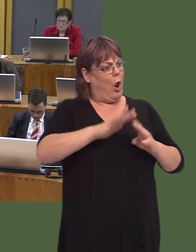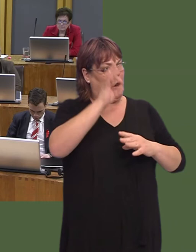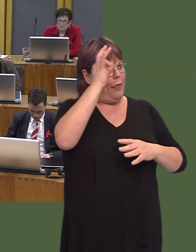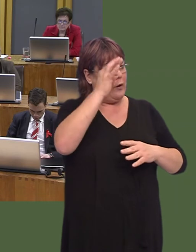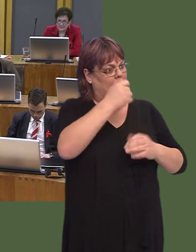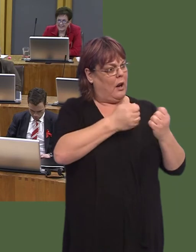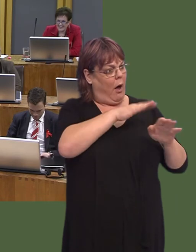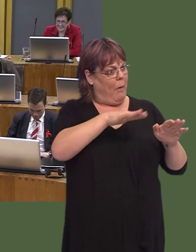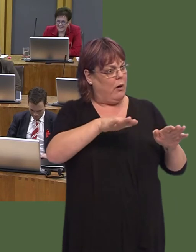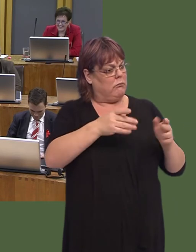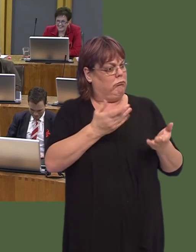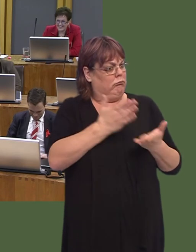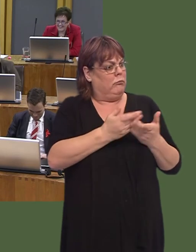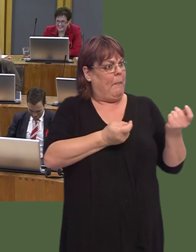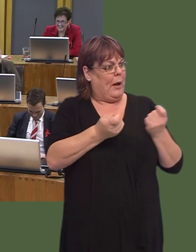authorities.